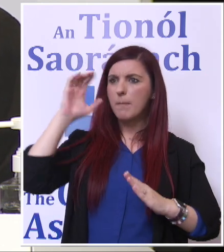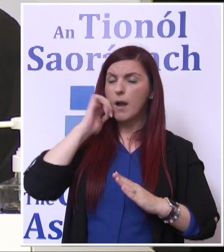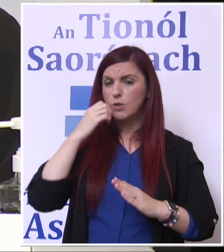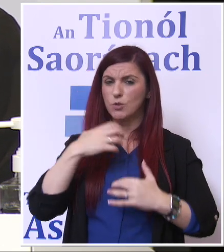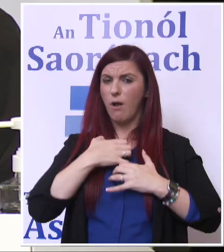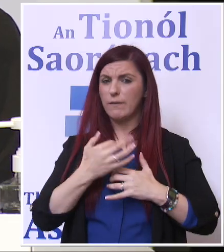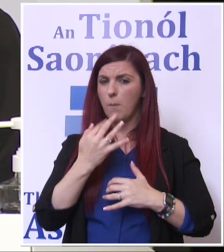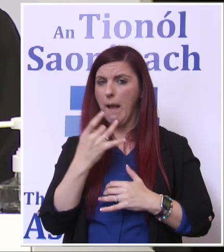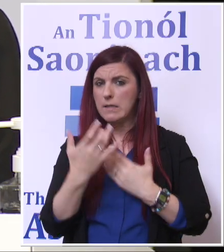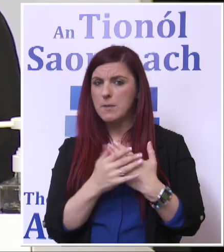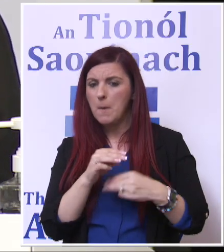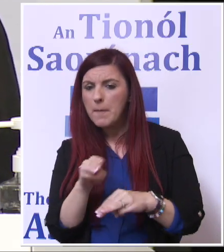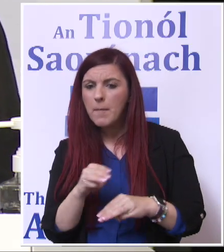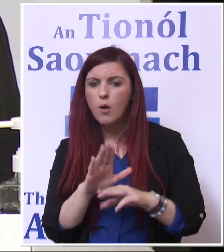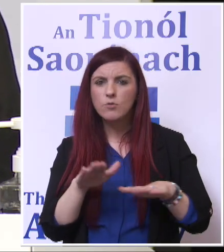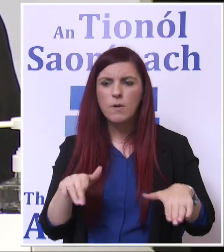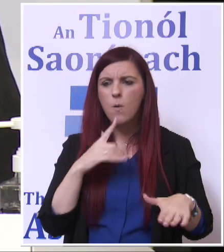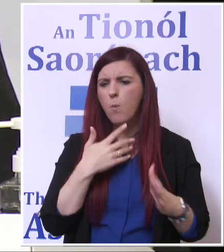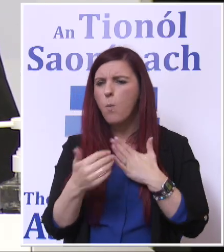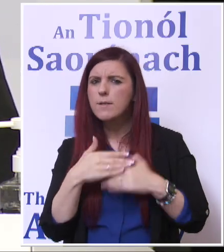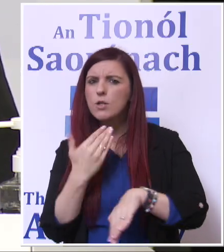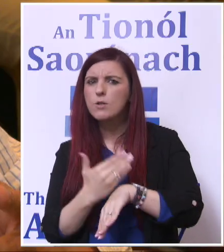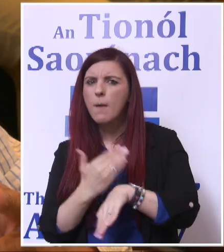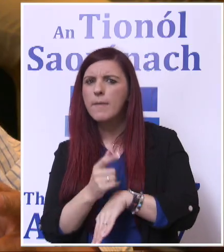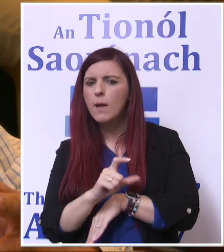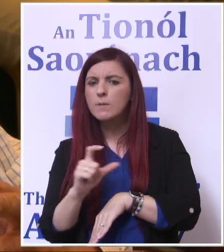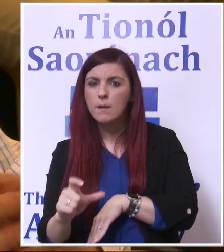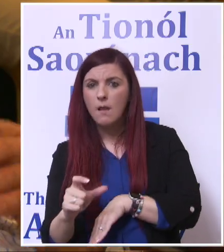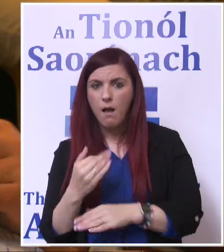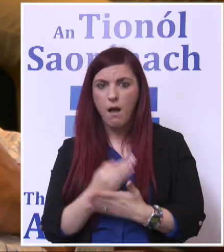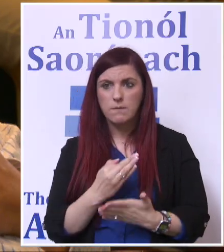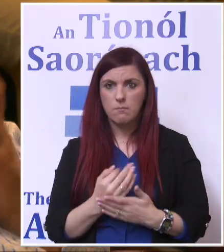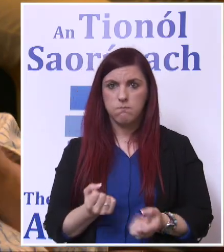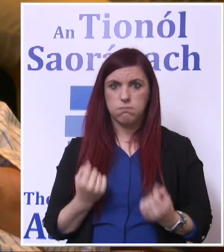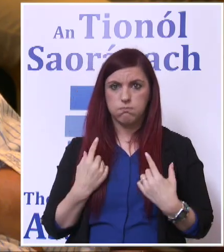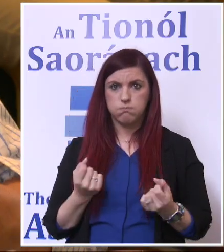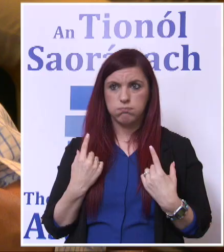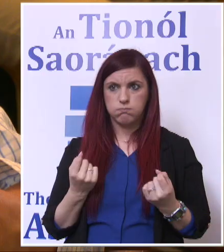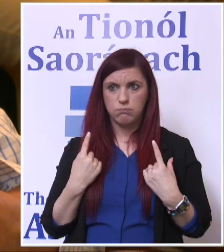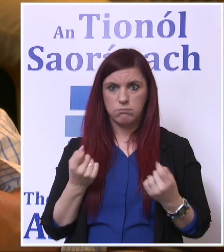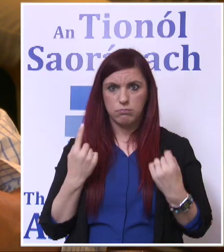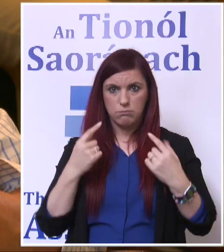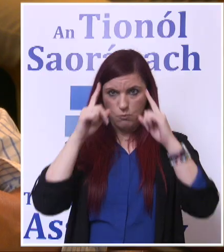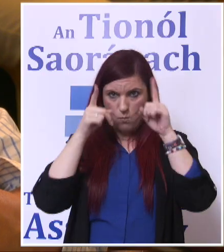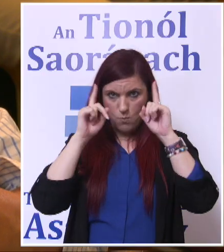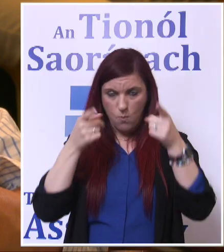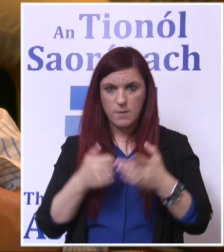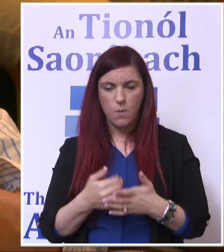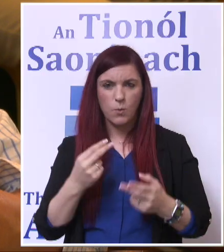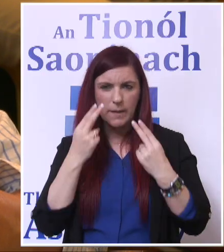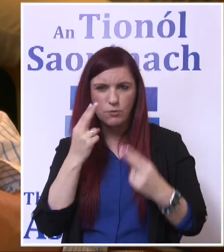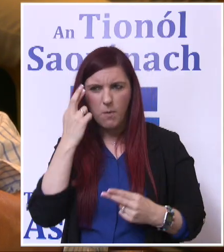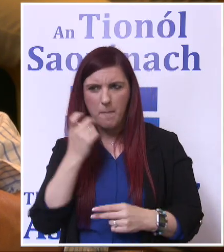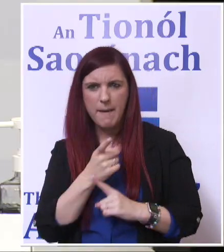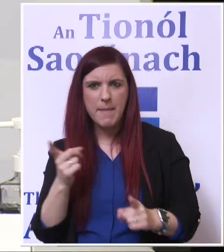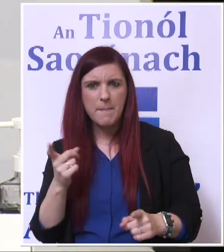people and children what the council do or what they're there for. They actually didn't really know, so you needed to remind them